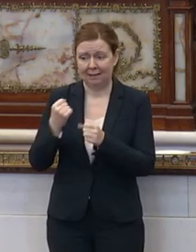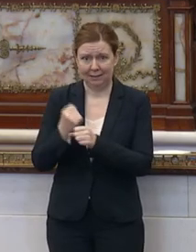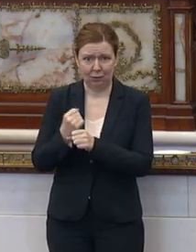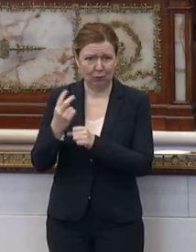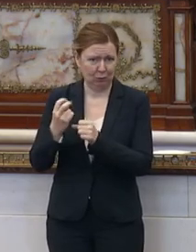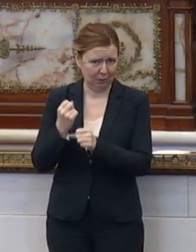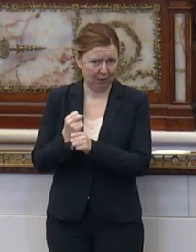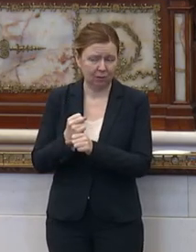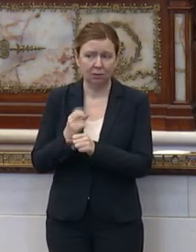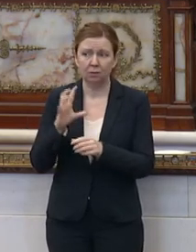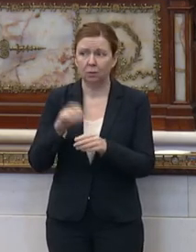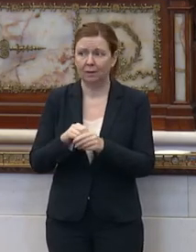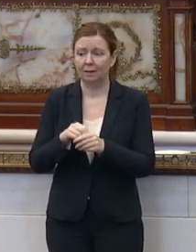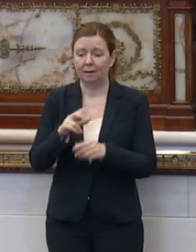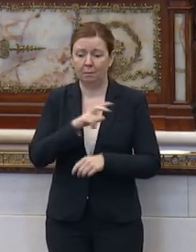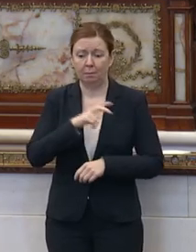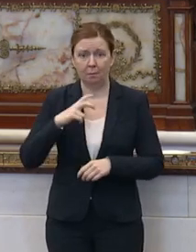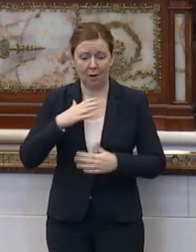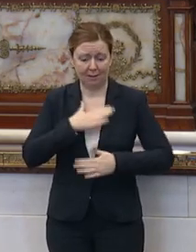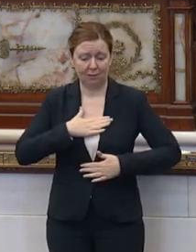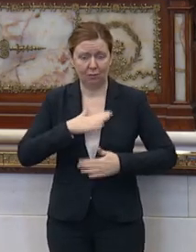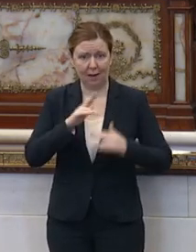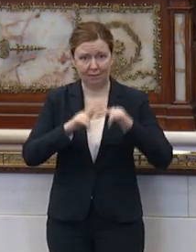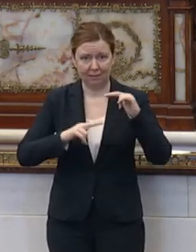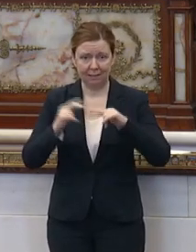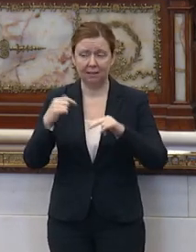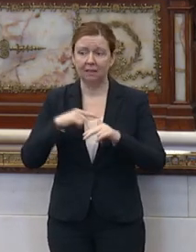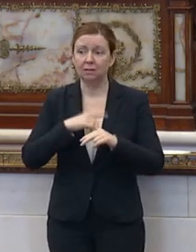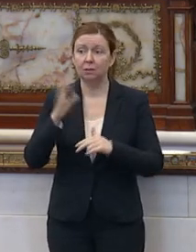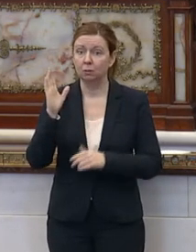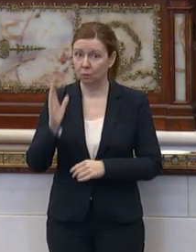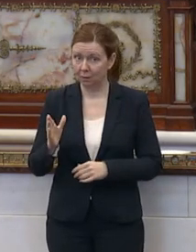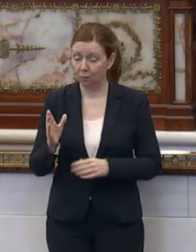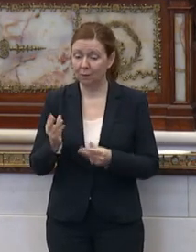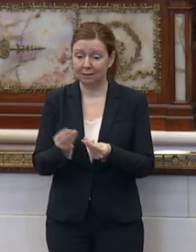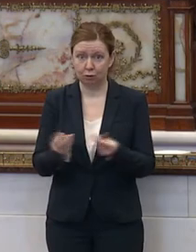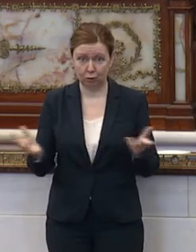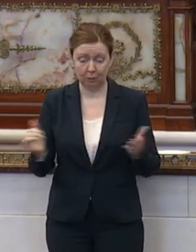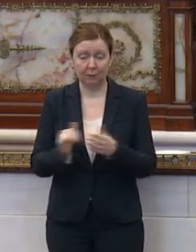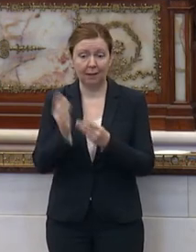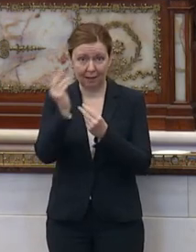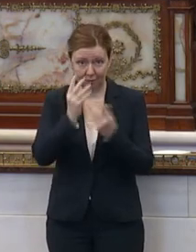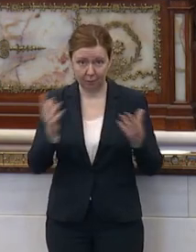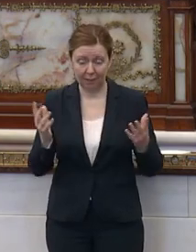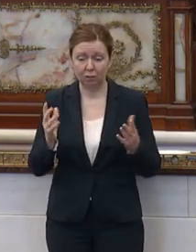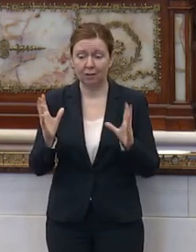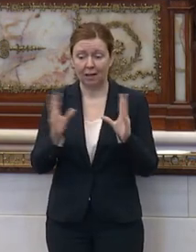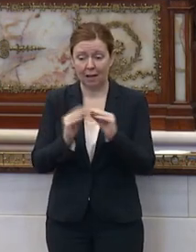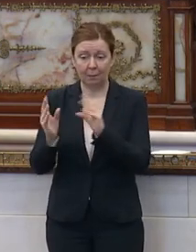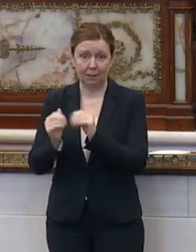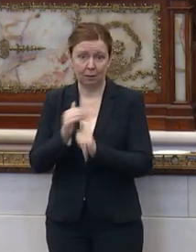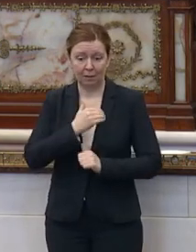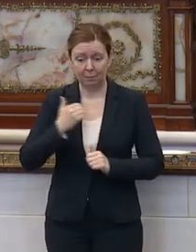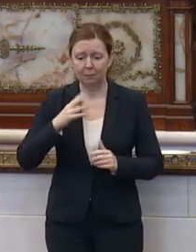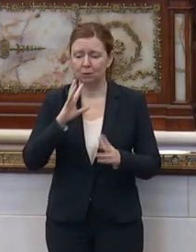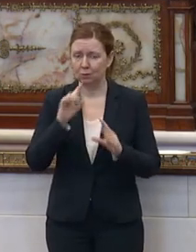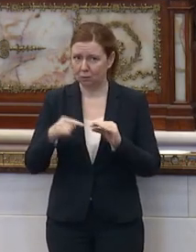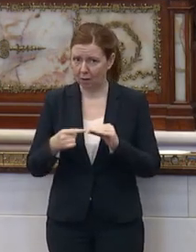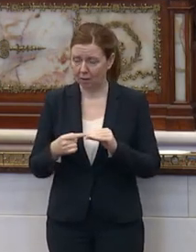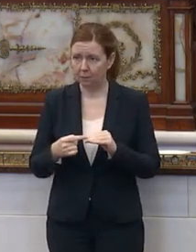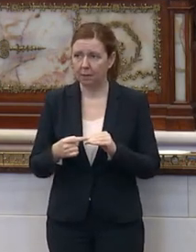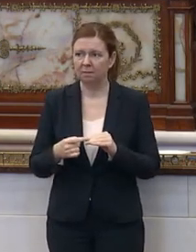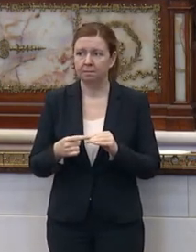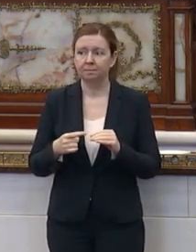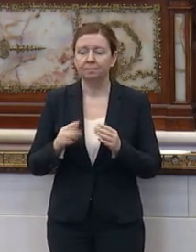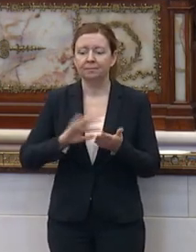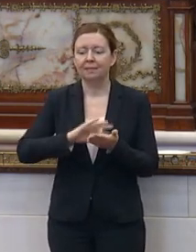two within parks and rec facilities. We're going to be distributing that information and meeting with members to talk about